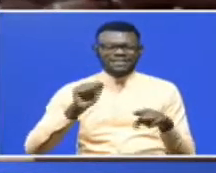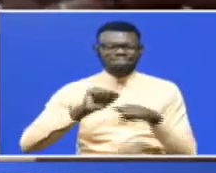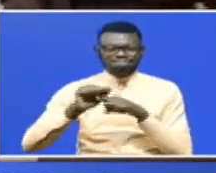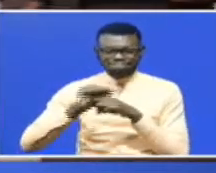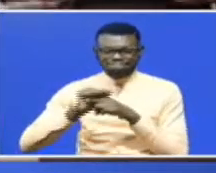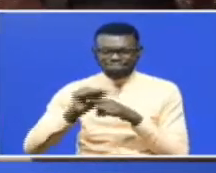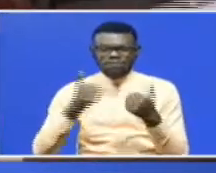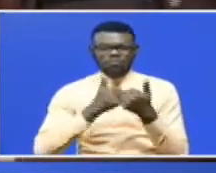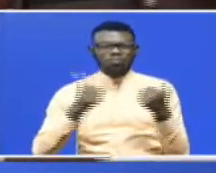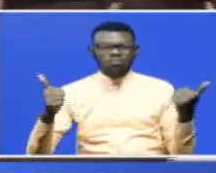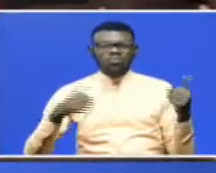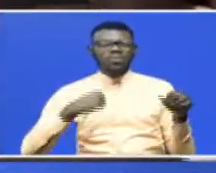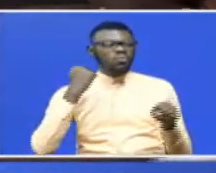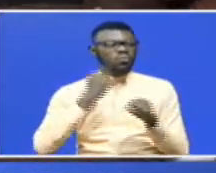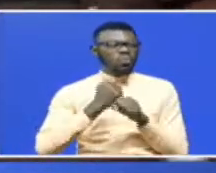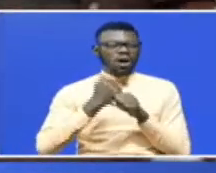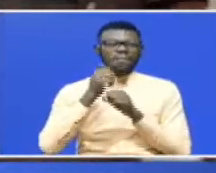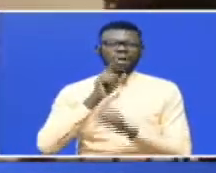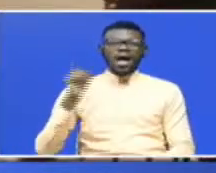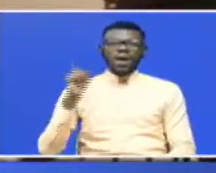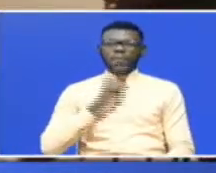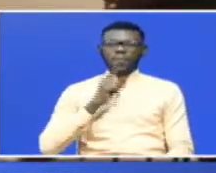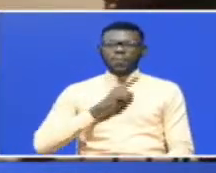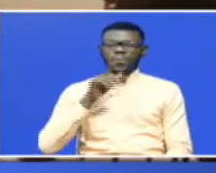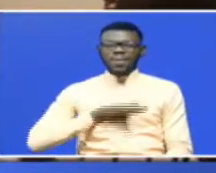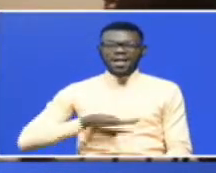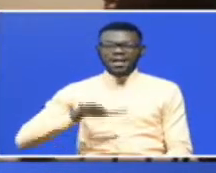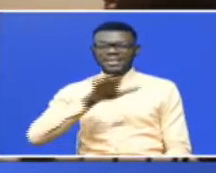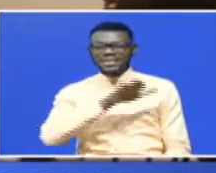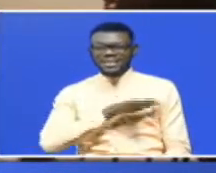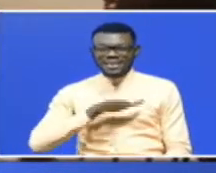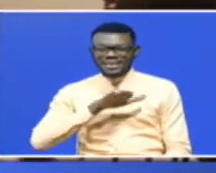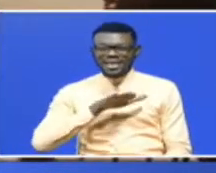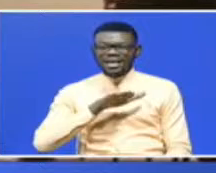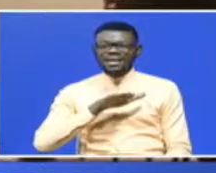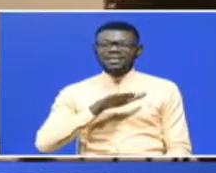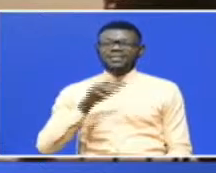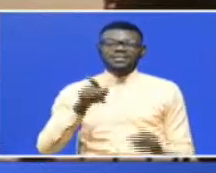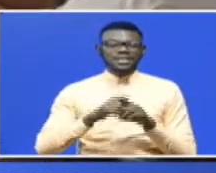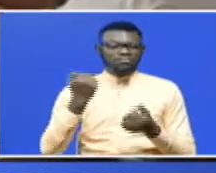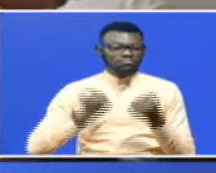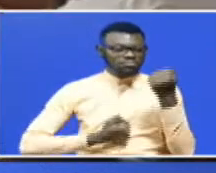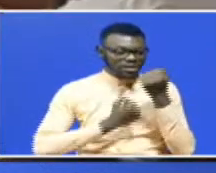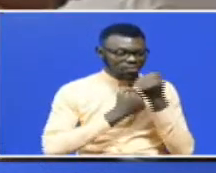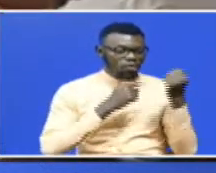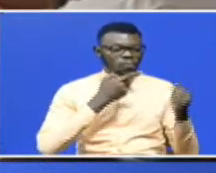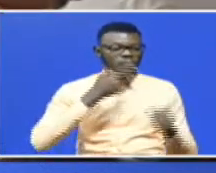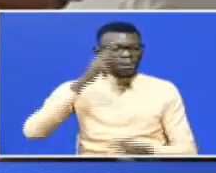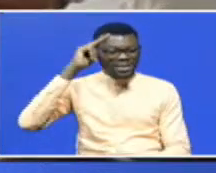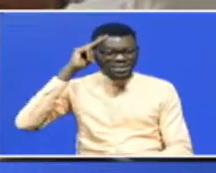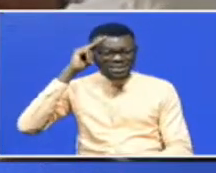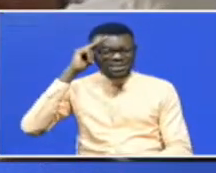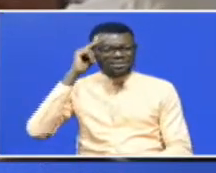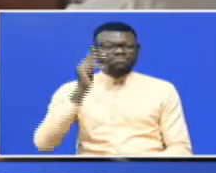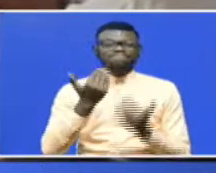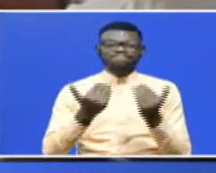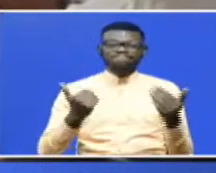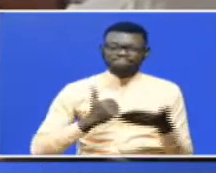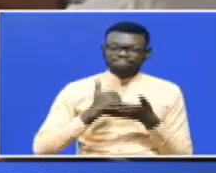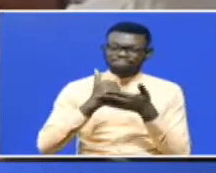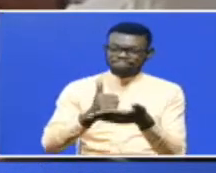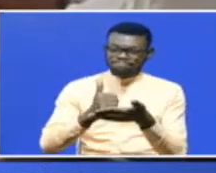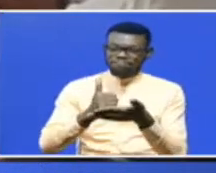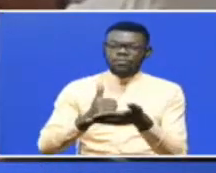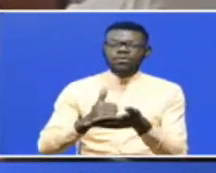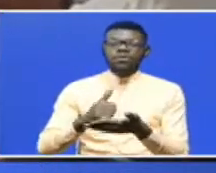in non-conventional learning environment of schools beyond walls, besides supporting parents' efforts to help their children learn from